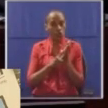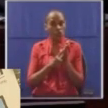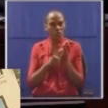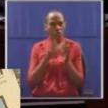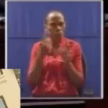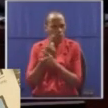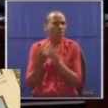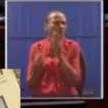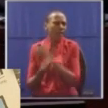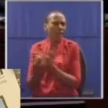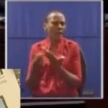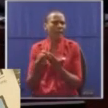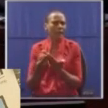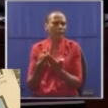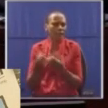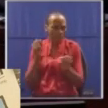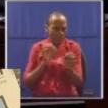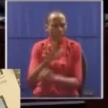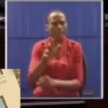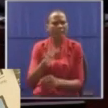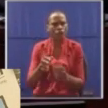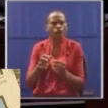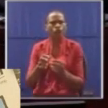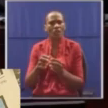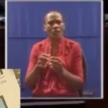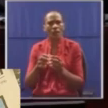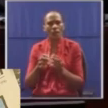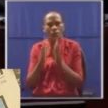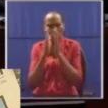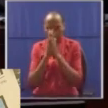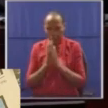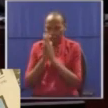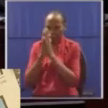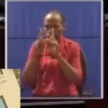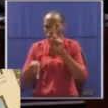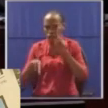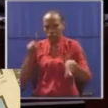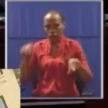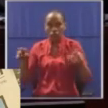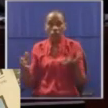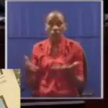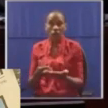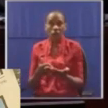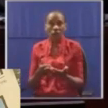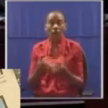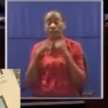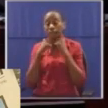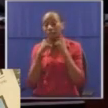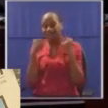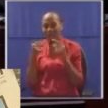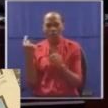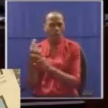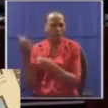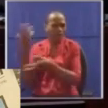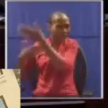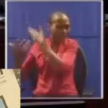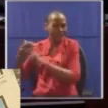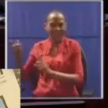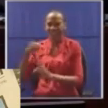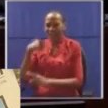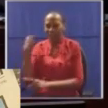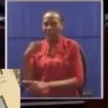against Christians. There are numerous cases in which Christian street preachers, laymen, not clergymen, have been persecuted. For